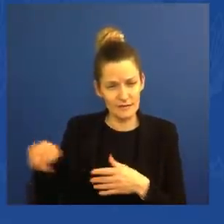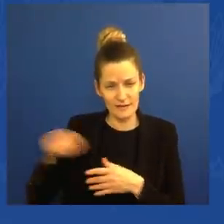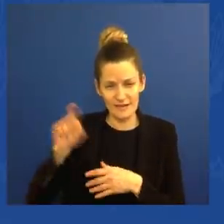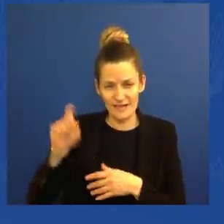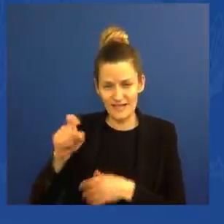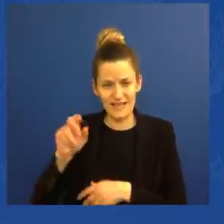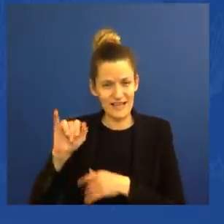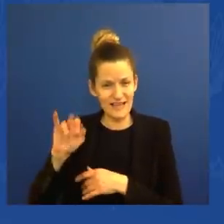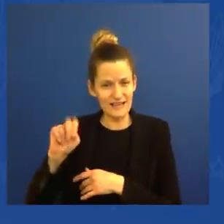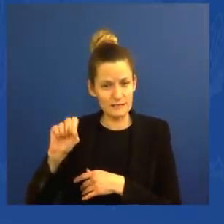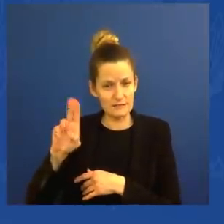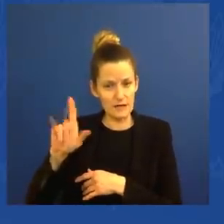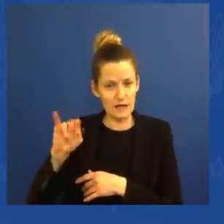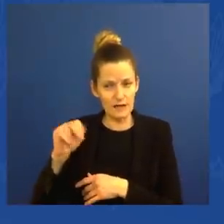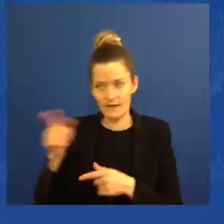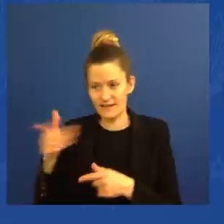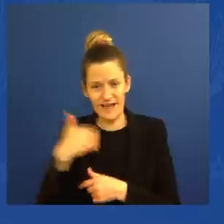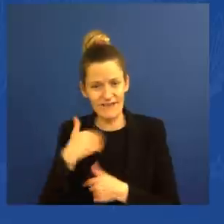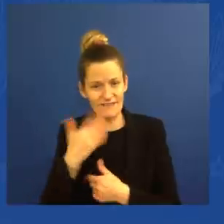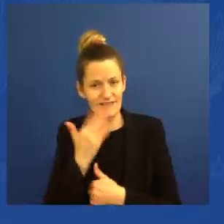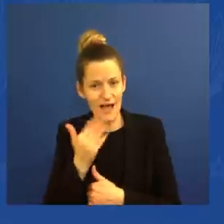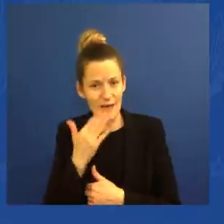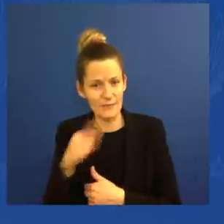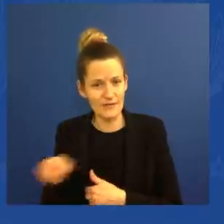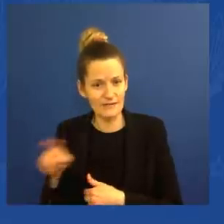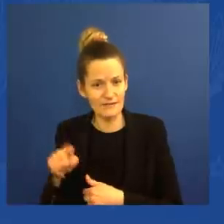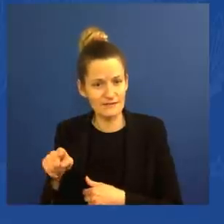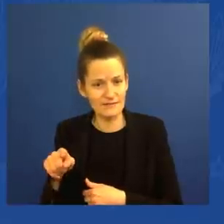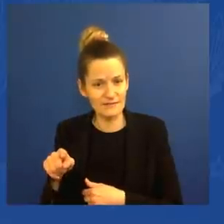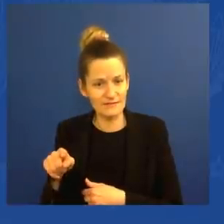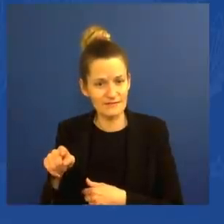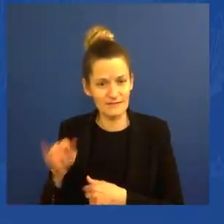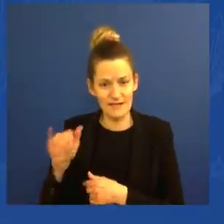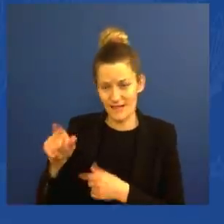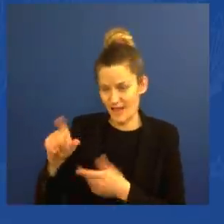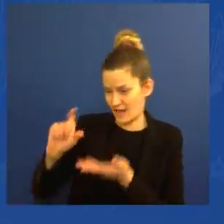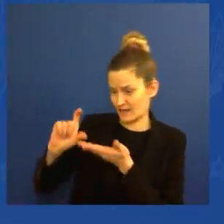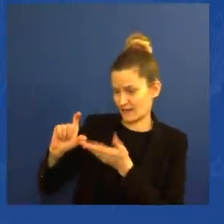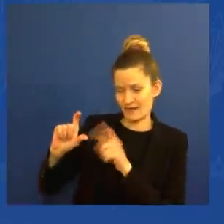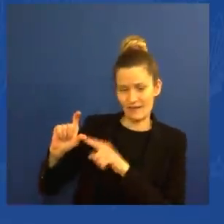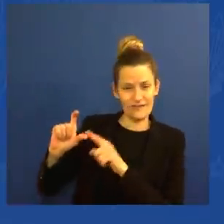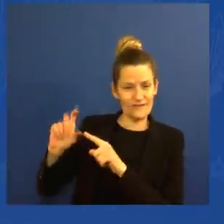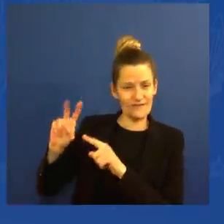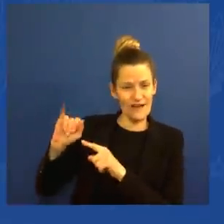$10 to make a vial of insulin. The average cost,